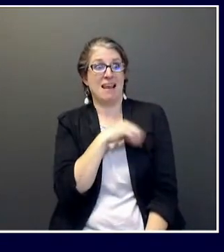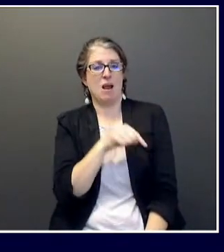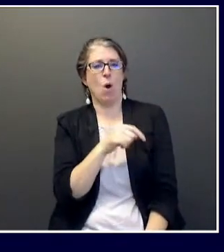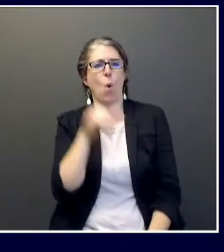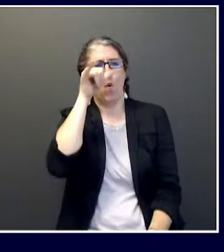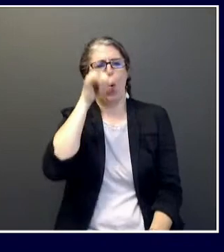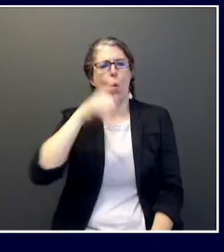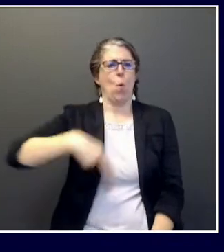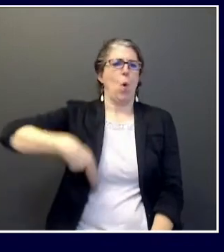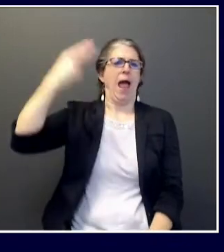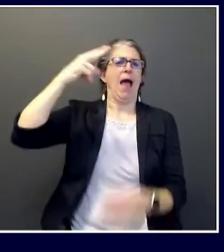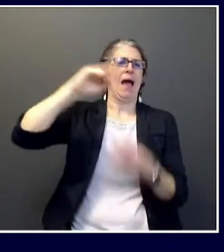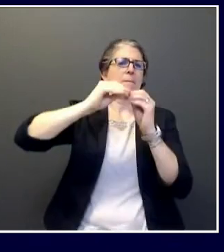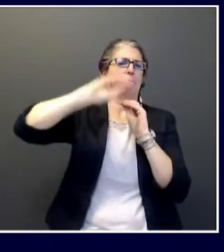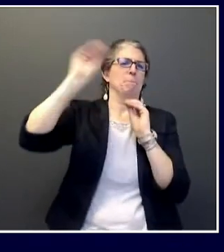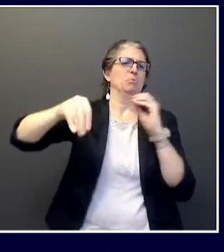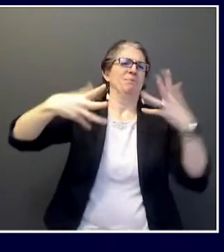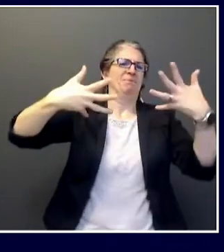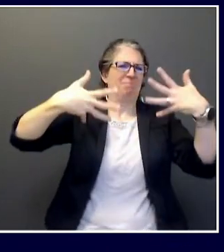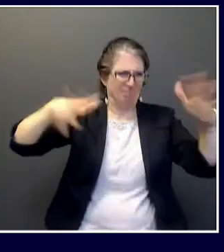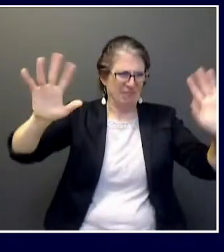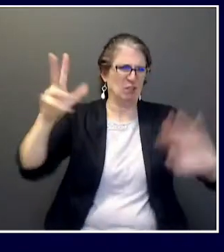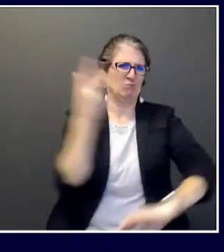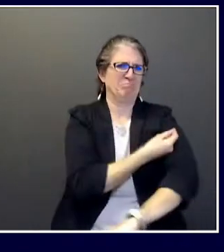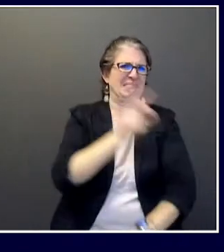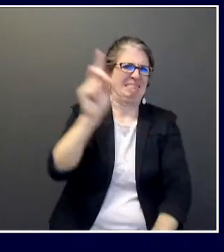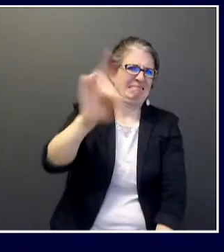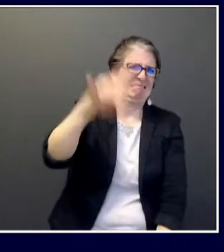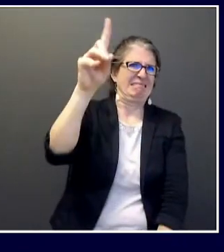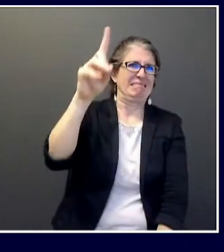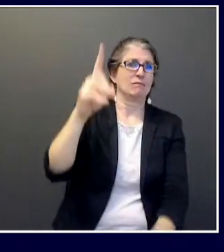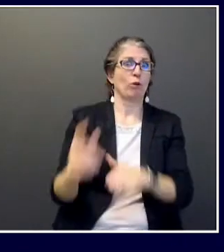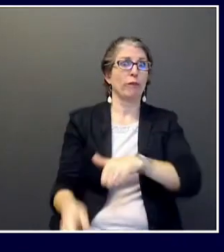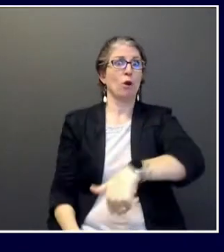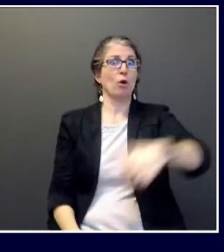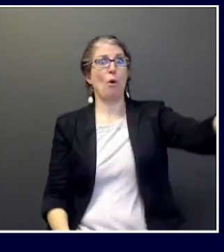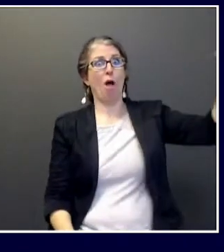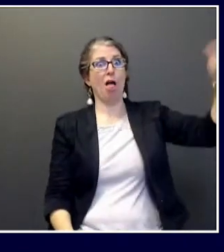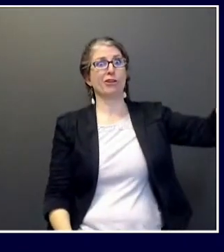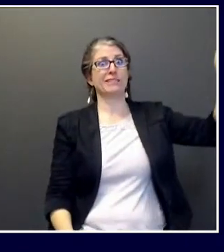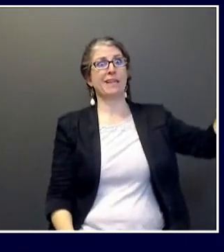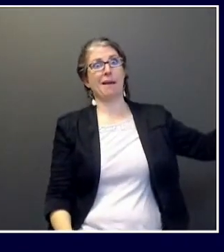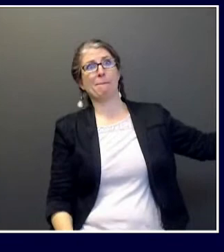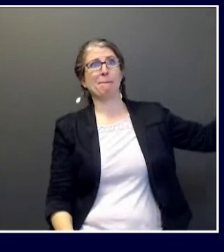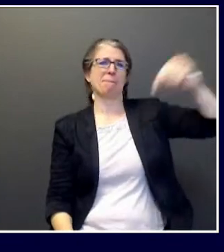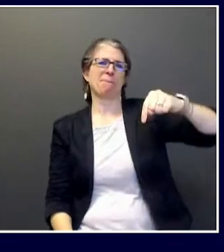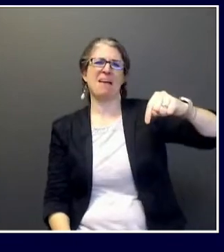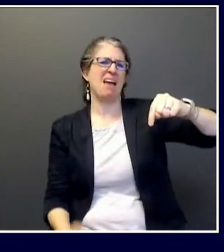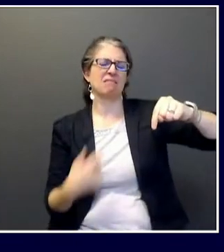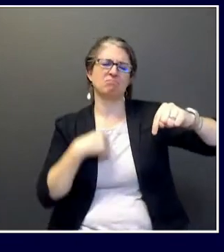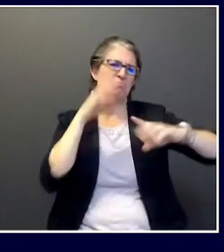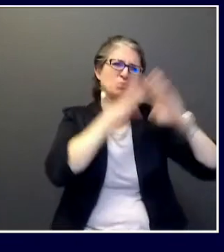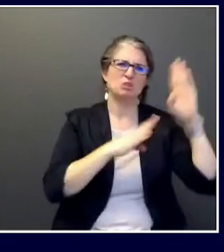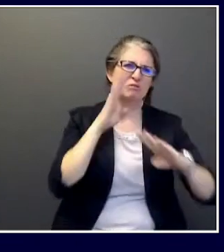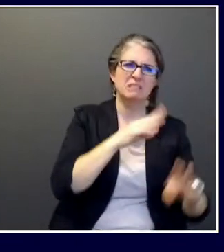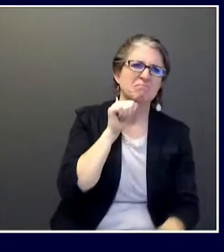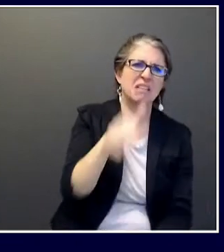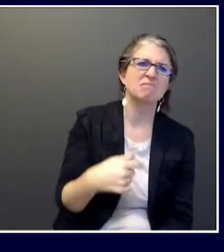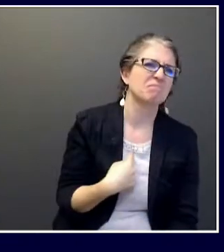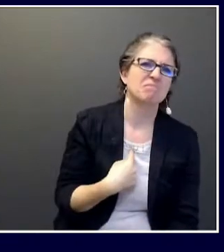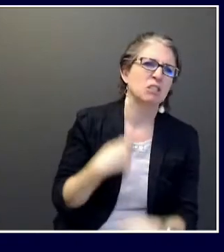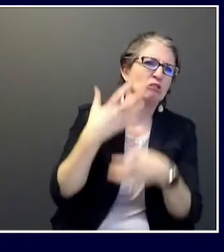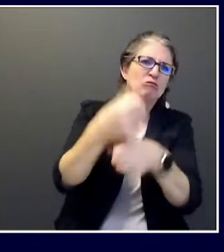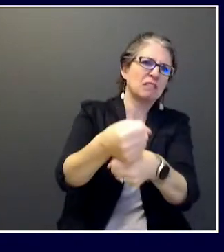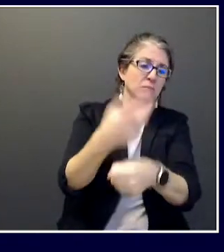be traveling away from Maine and then other Maine kids coming back, we've seen really high uptake rates of the